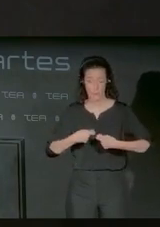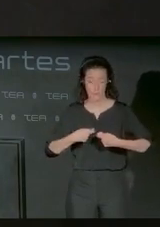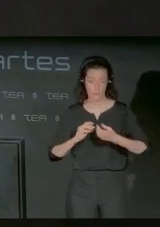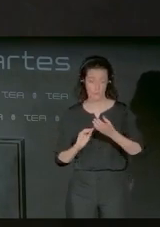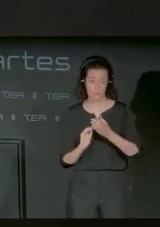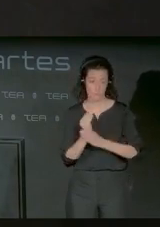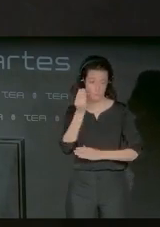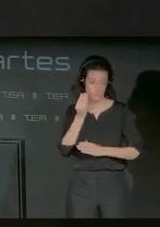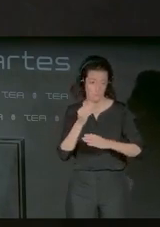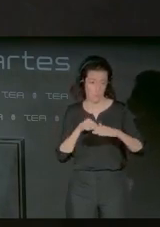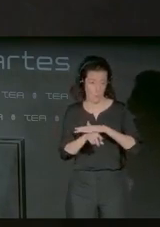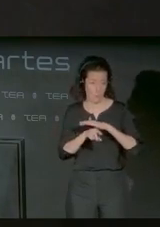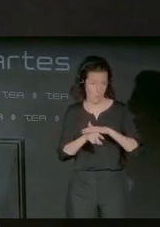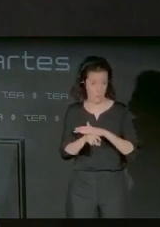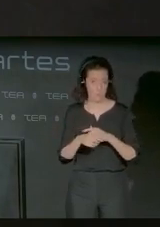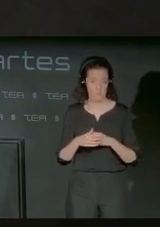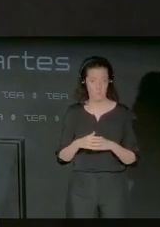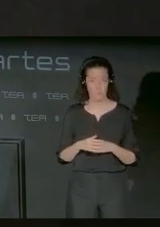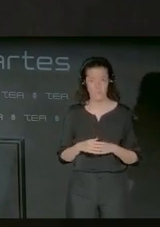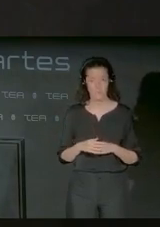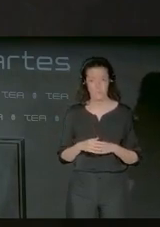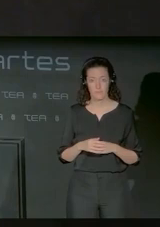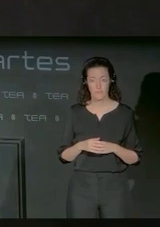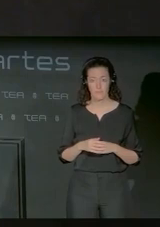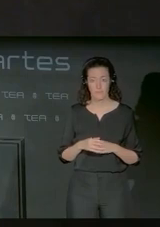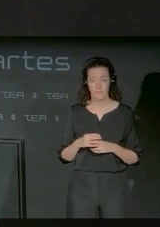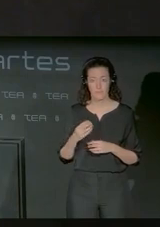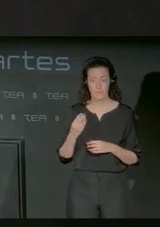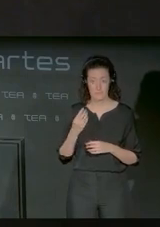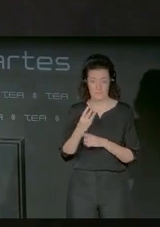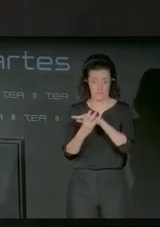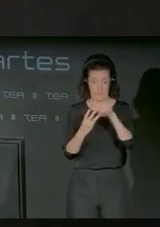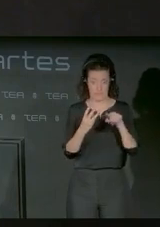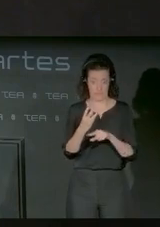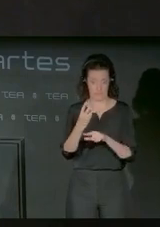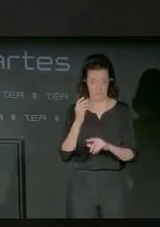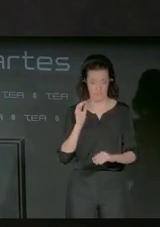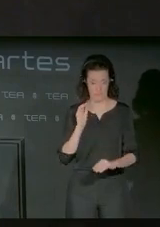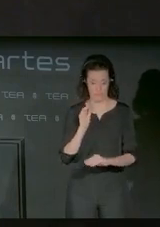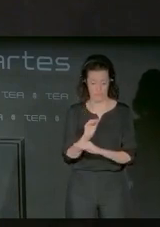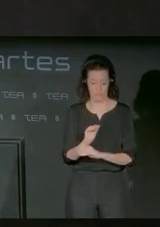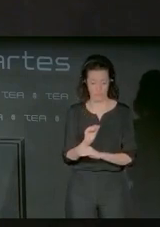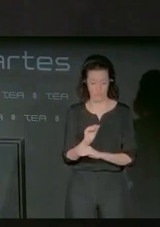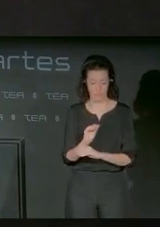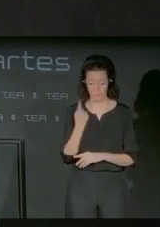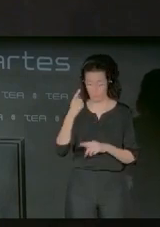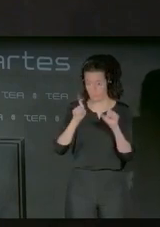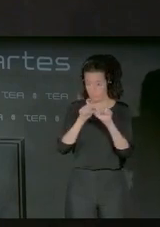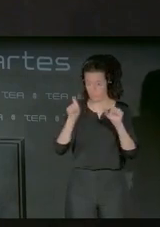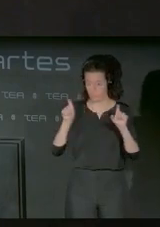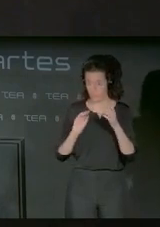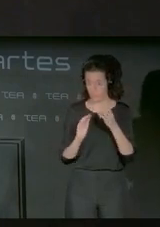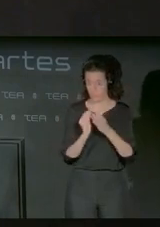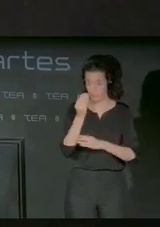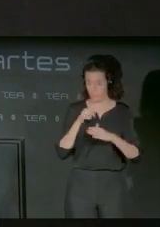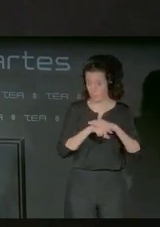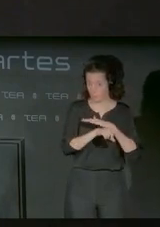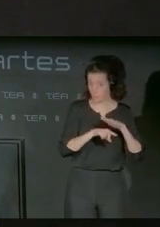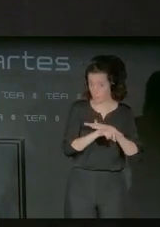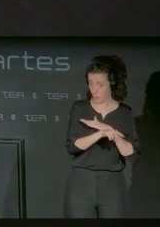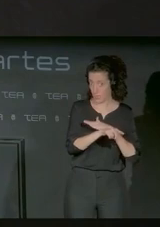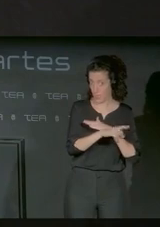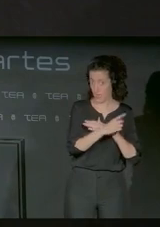So instead of funding one company, the idea would be to have some more European co-financing. So that there are also emerging